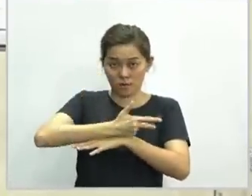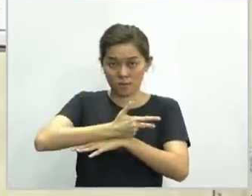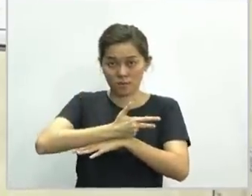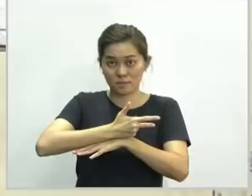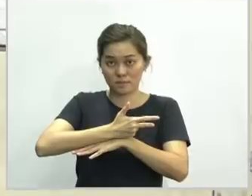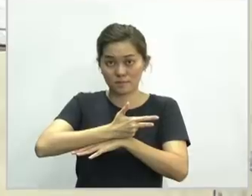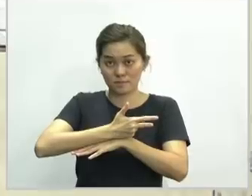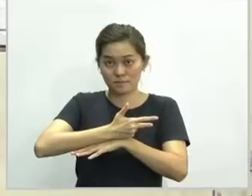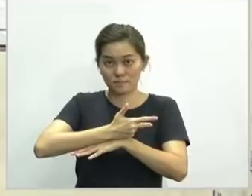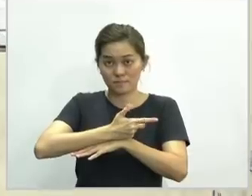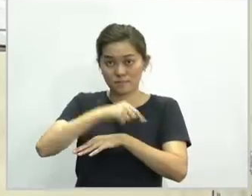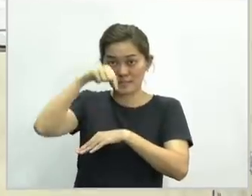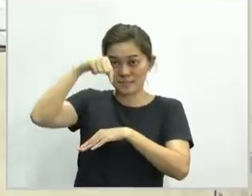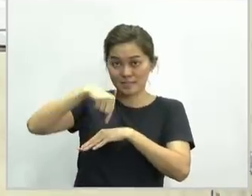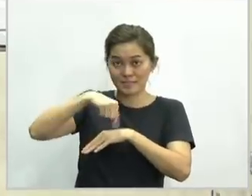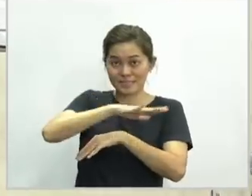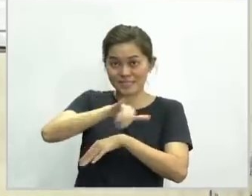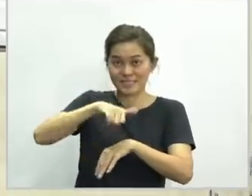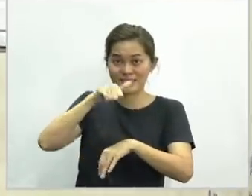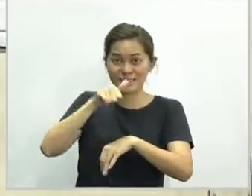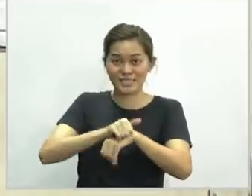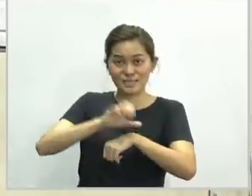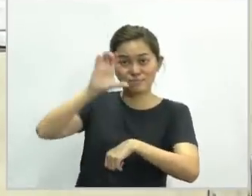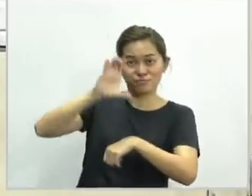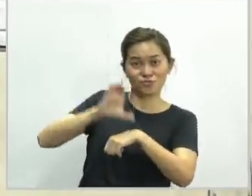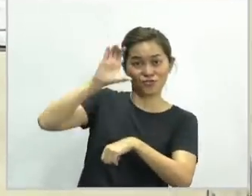is Singapore's cathedral.